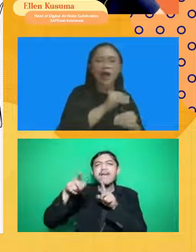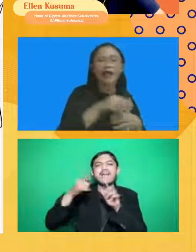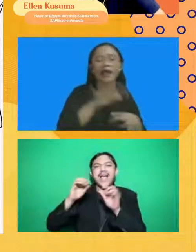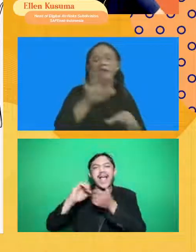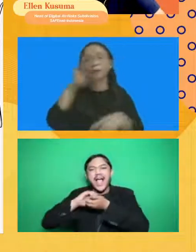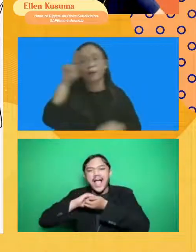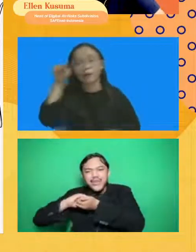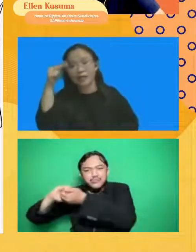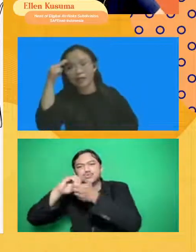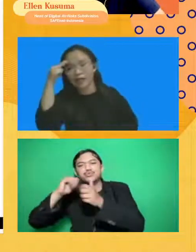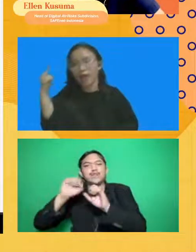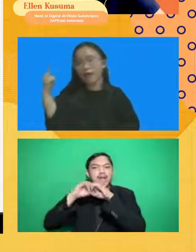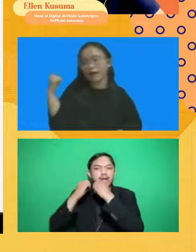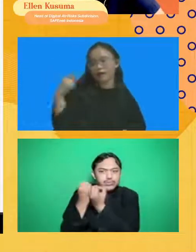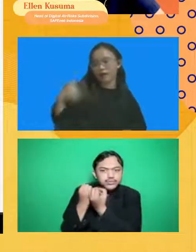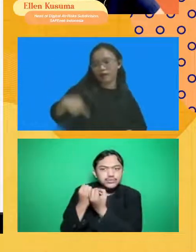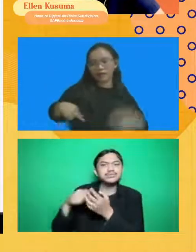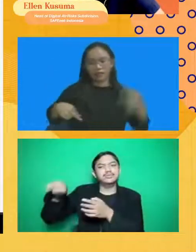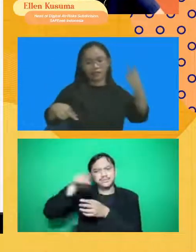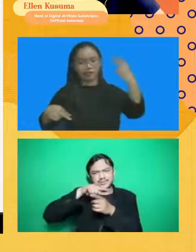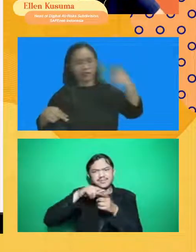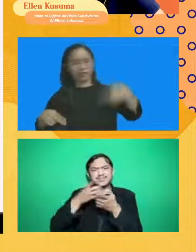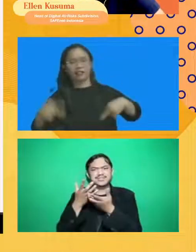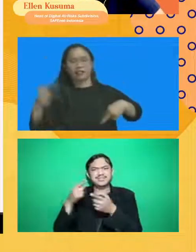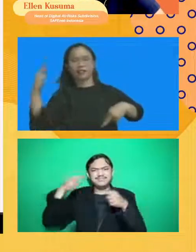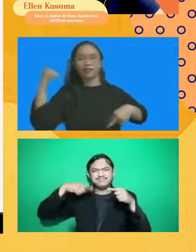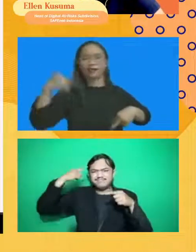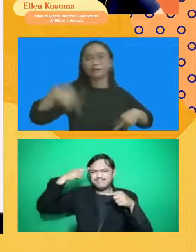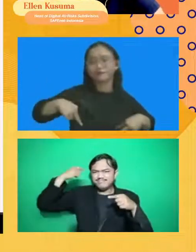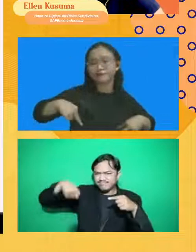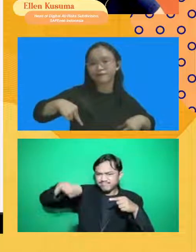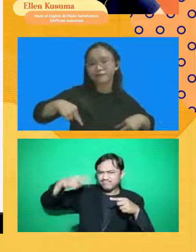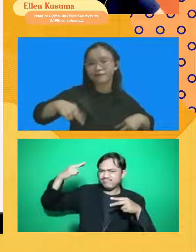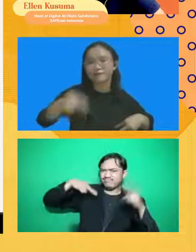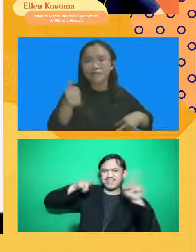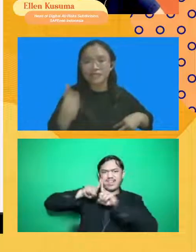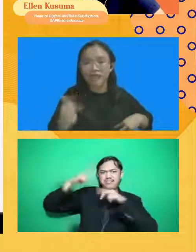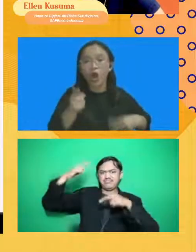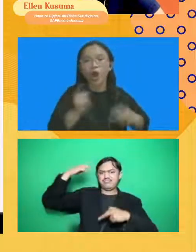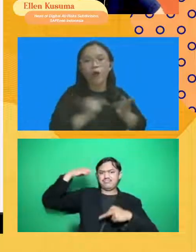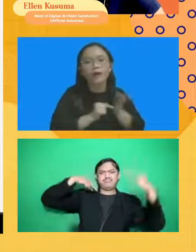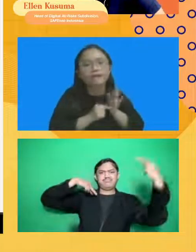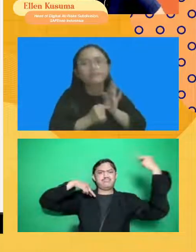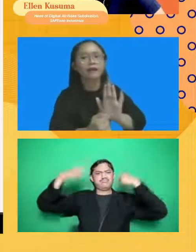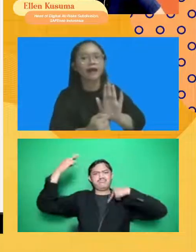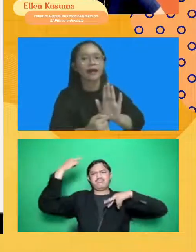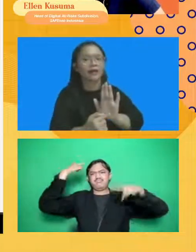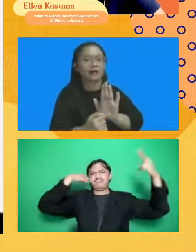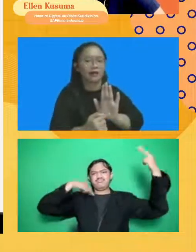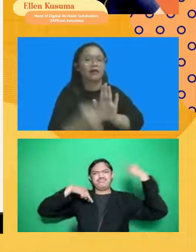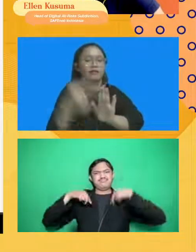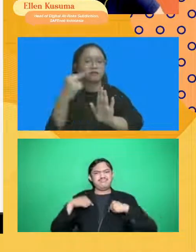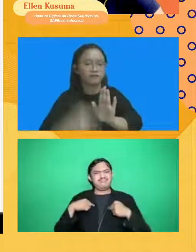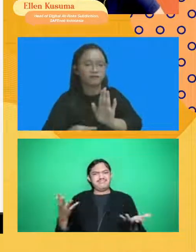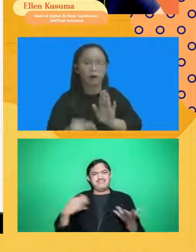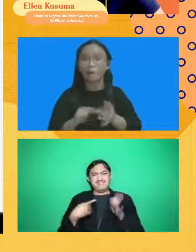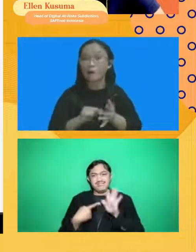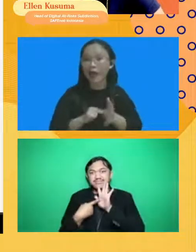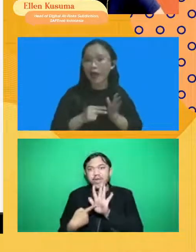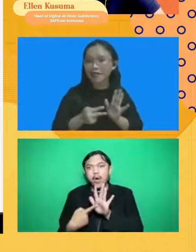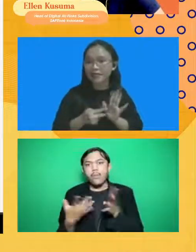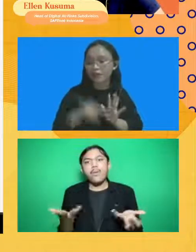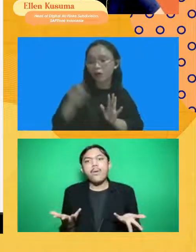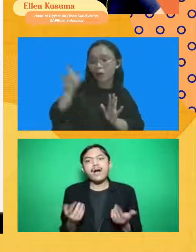have an access to a little bit more easily. So our body is accessible for somebody else.